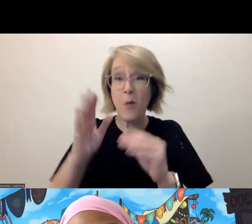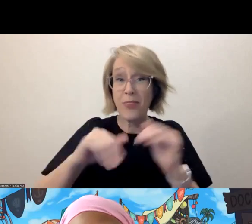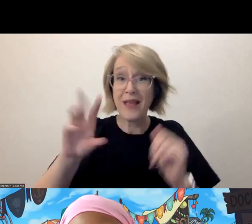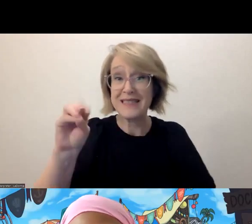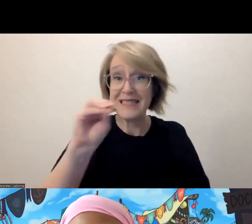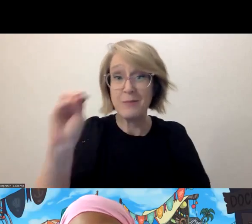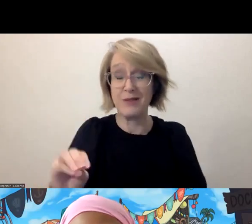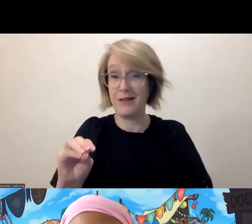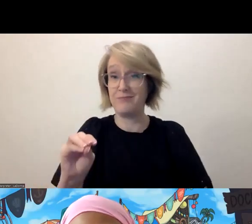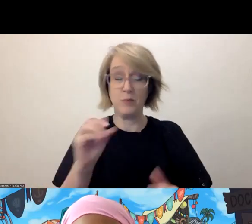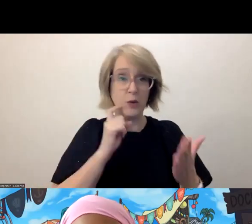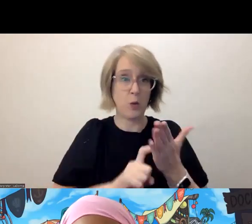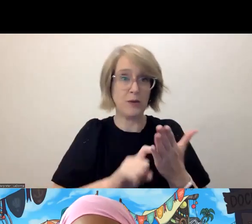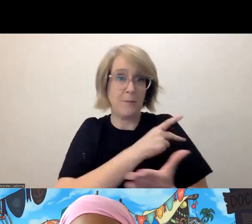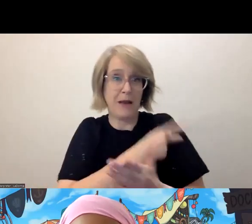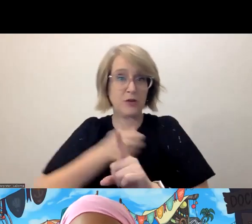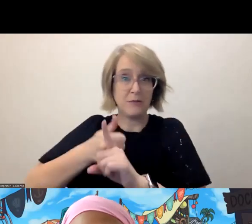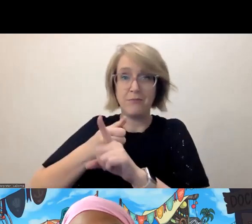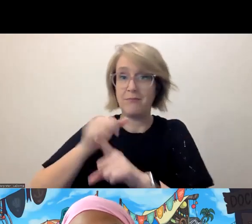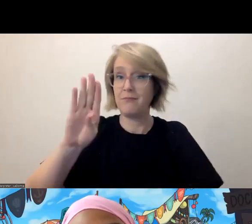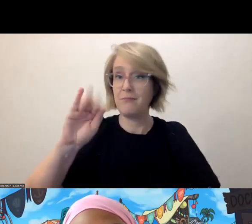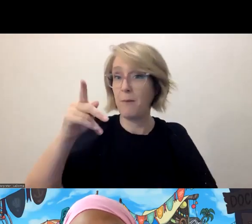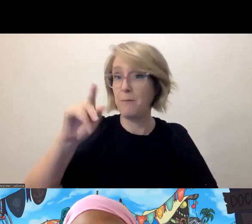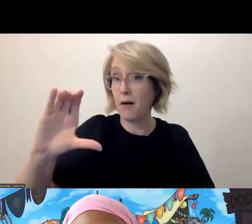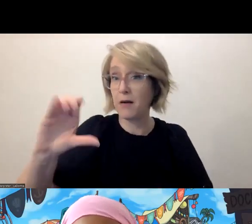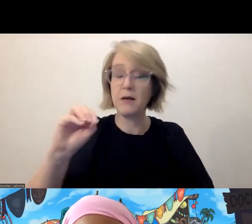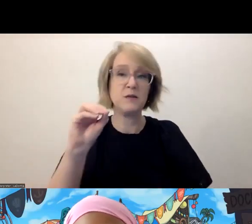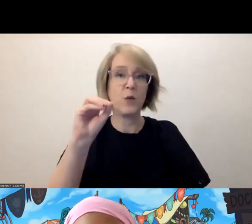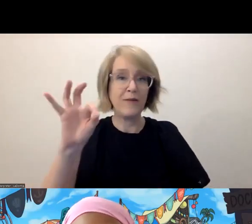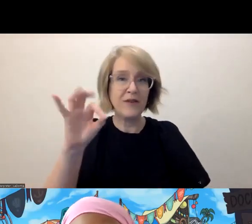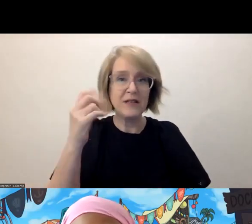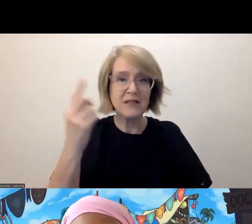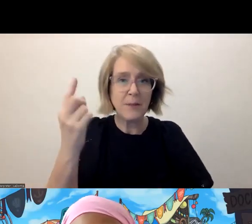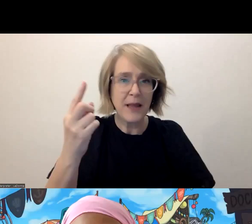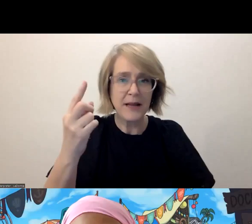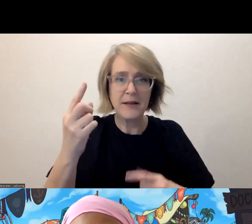this allowed us to do is to ensure that anything that was trained represented the true